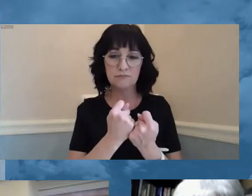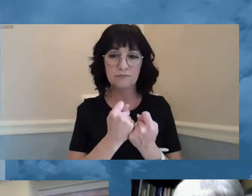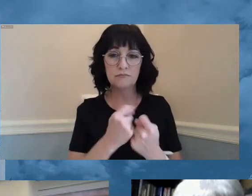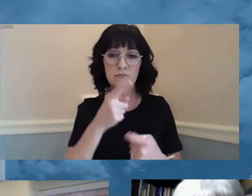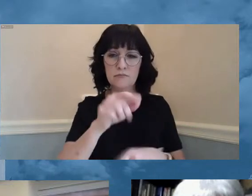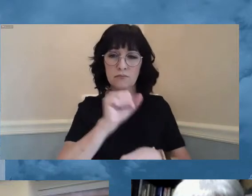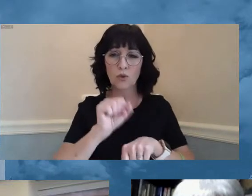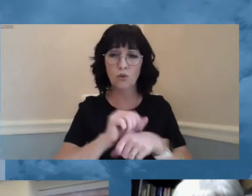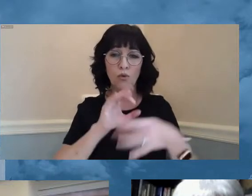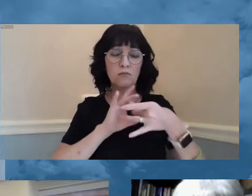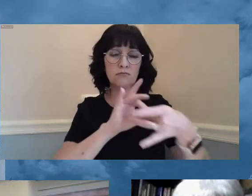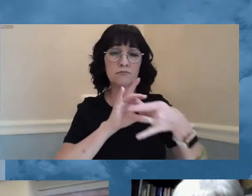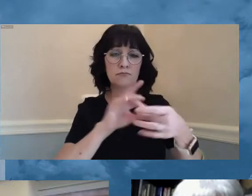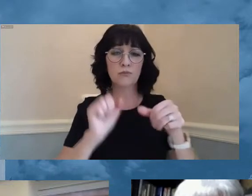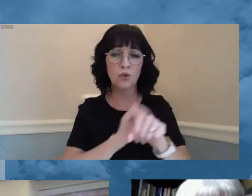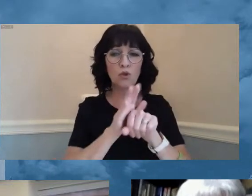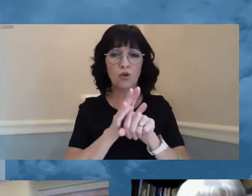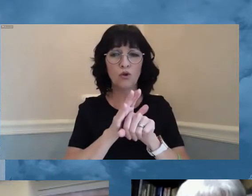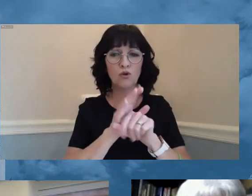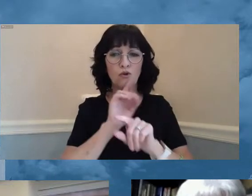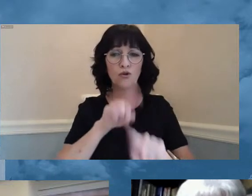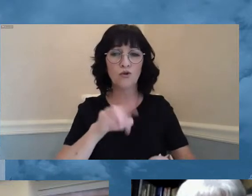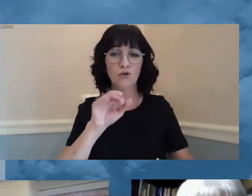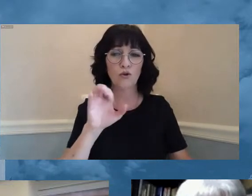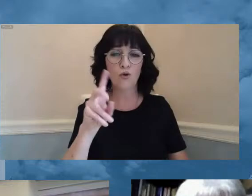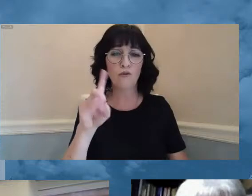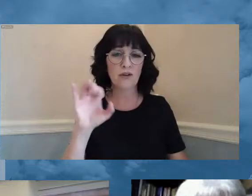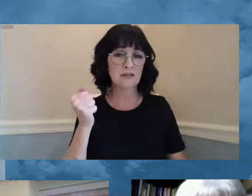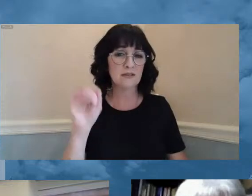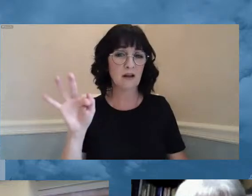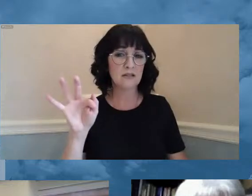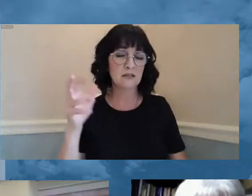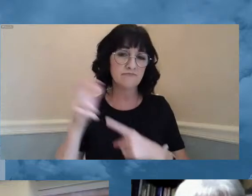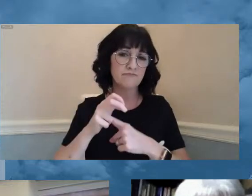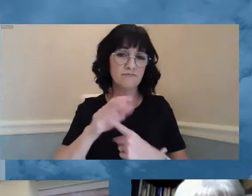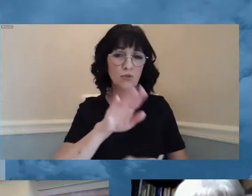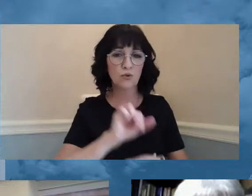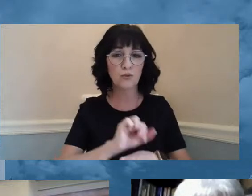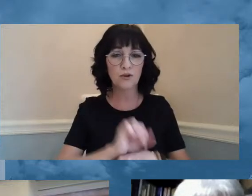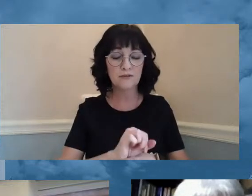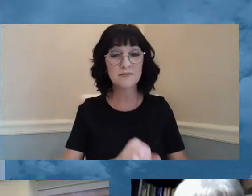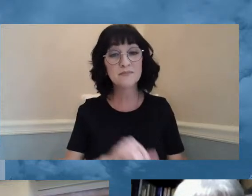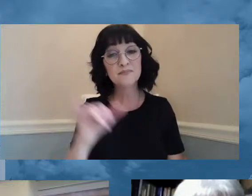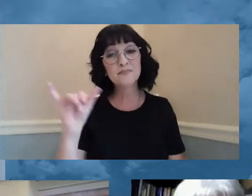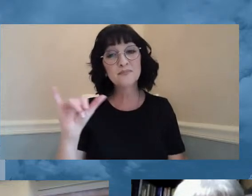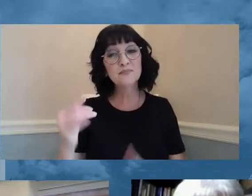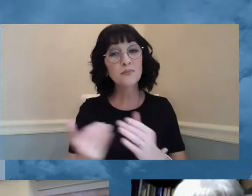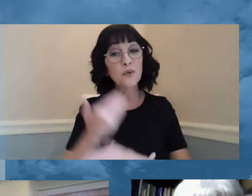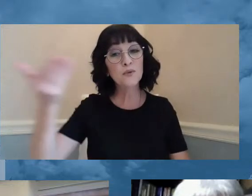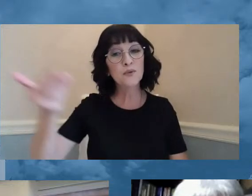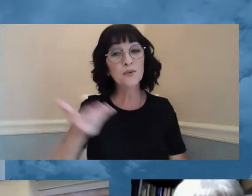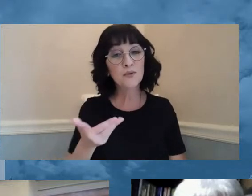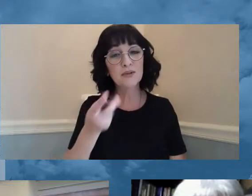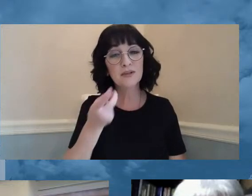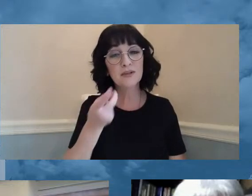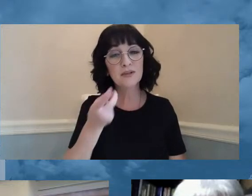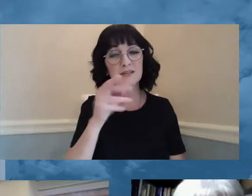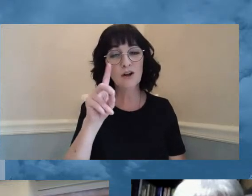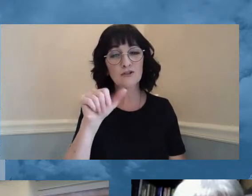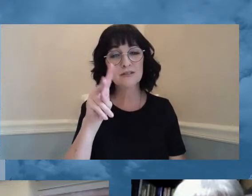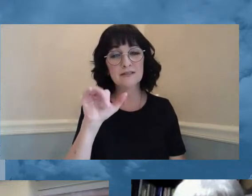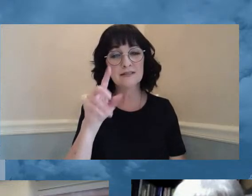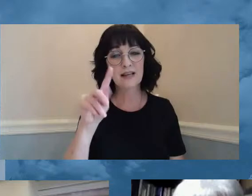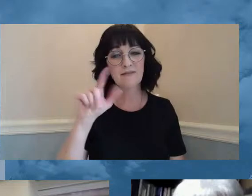Dr. David Tam, who's new for our virtual town halls and our press conferences. Dr. Tam is the